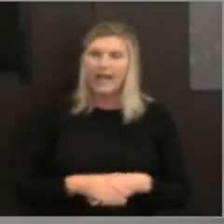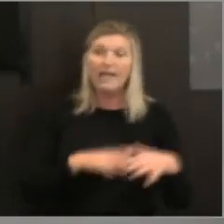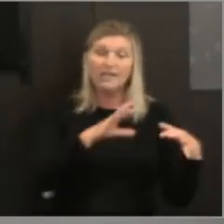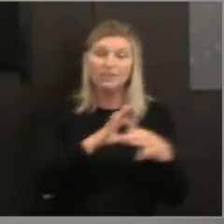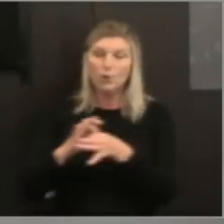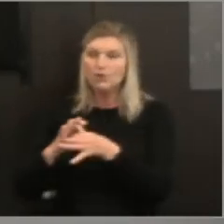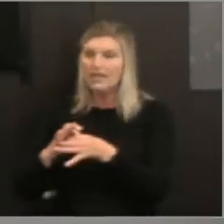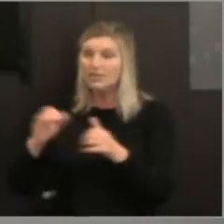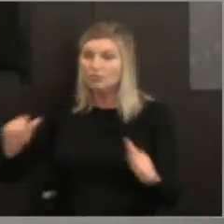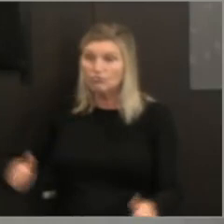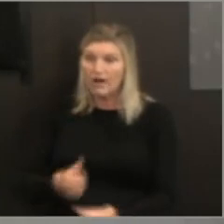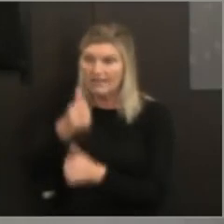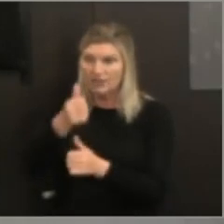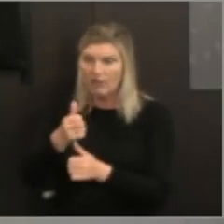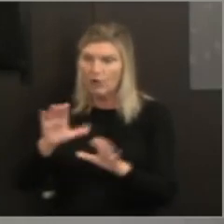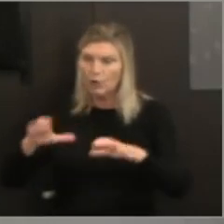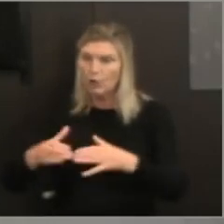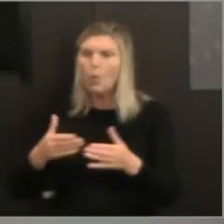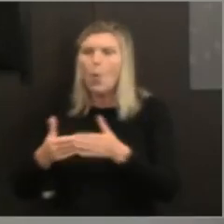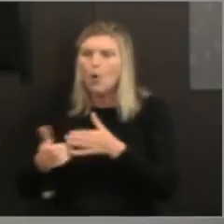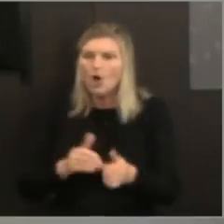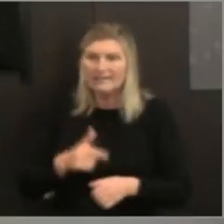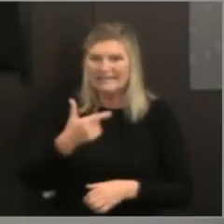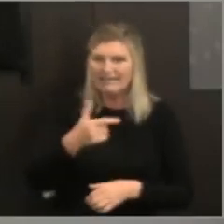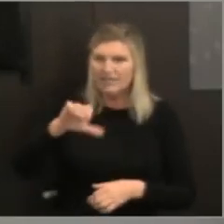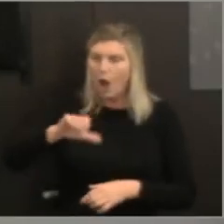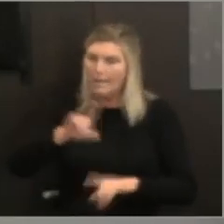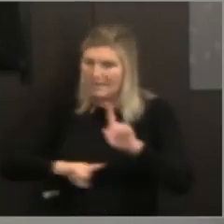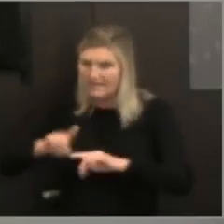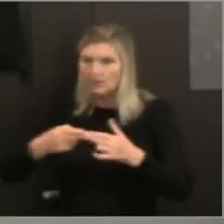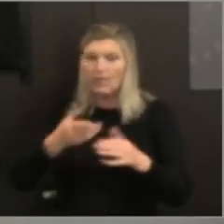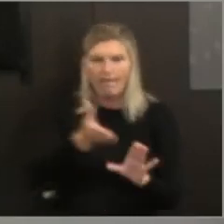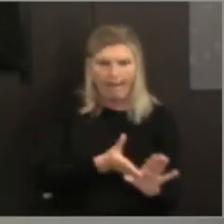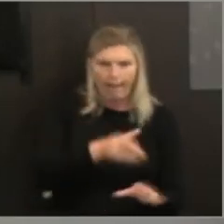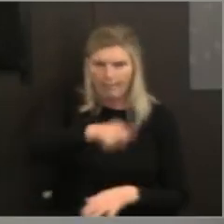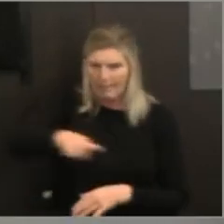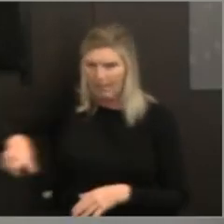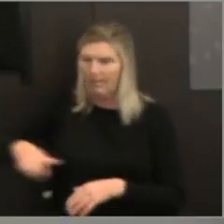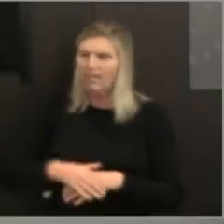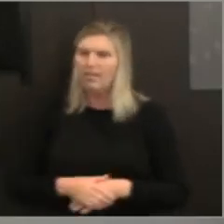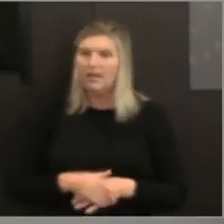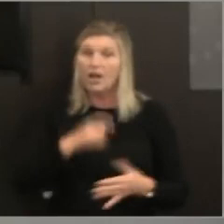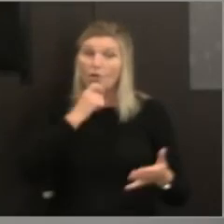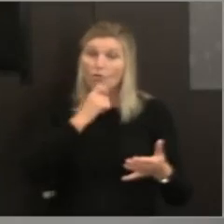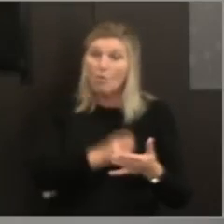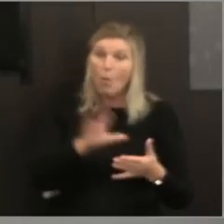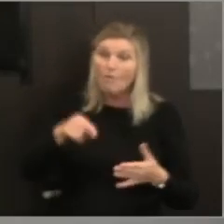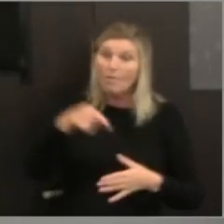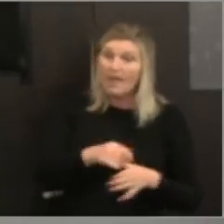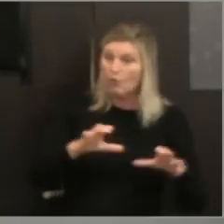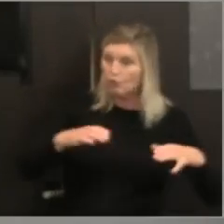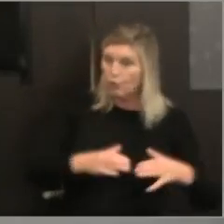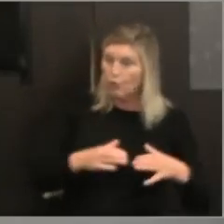group organised 70 wānanga with young people. The report of the working group,